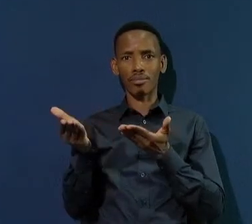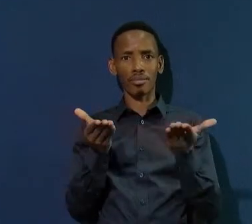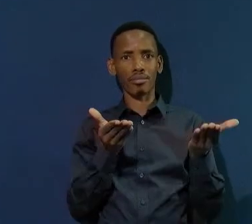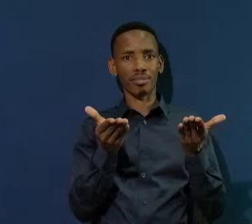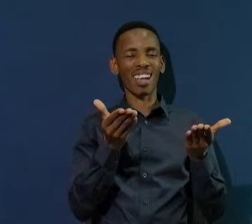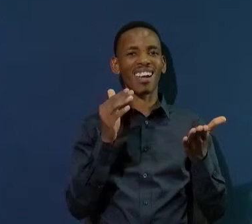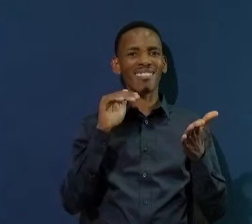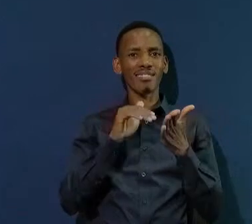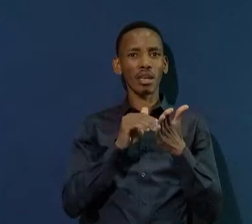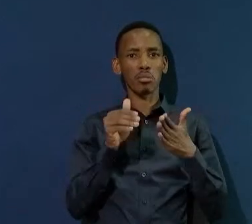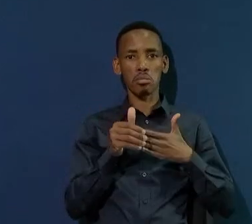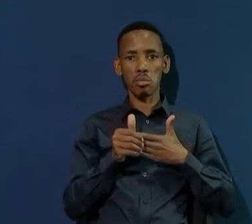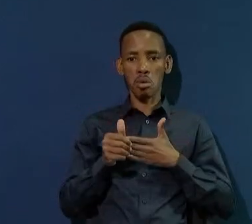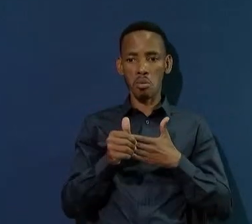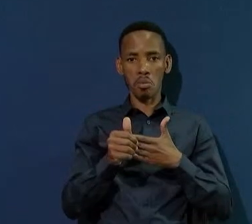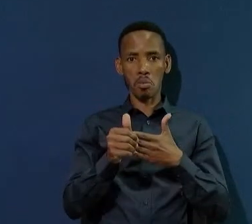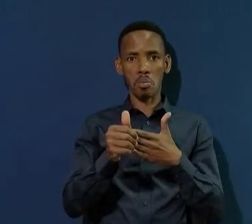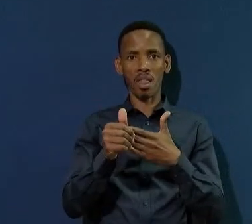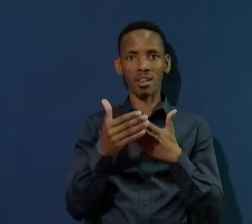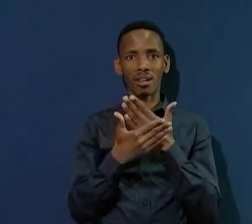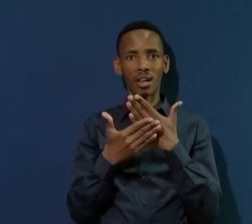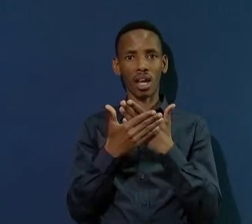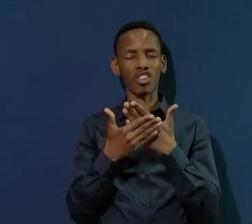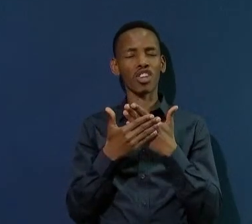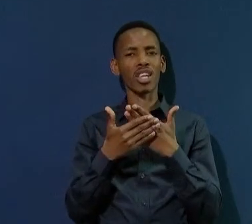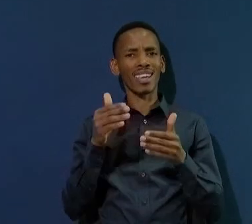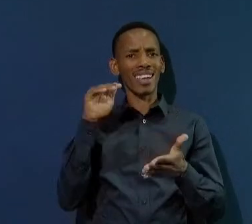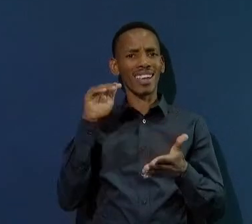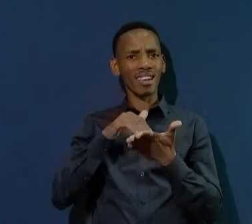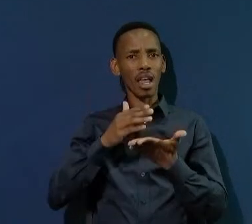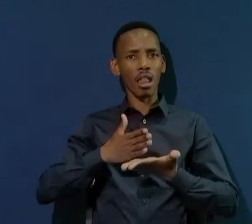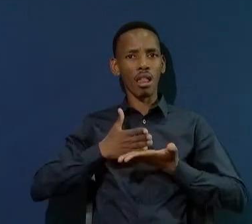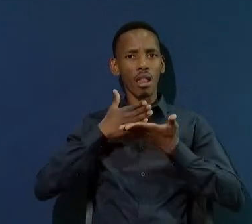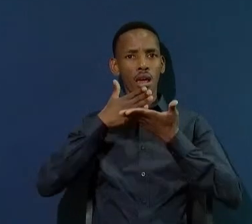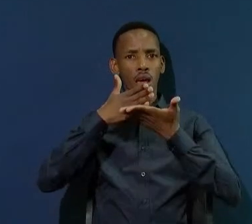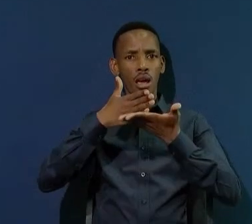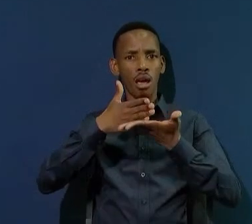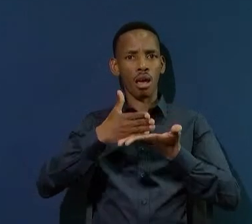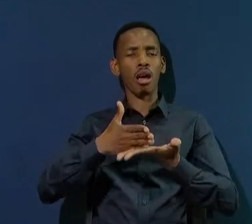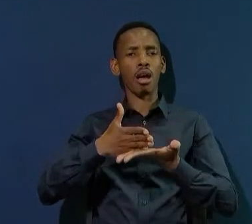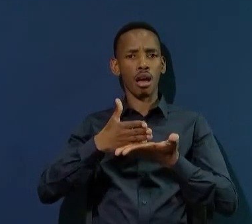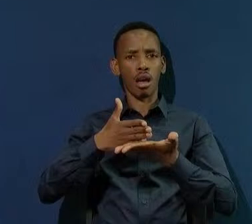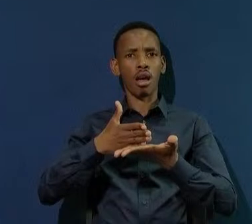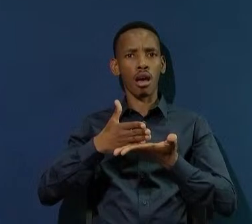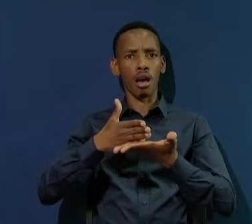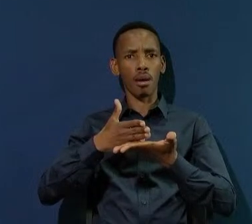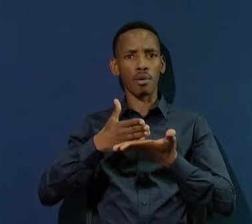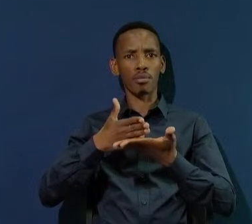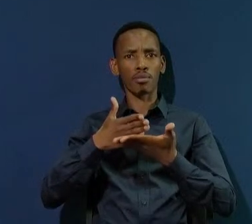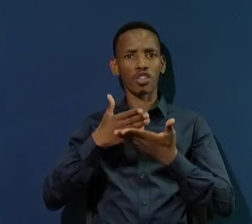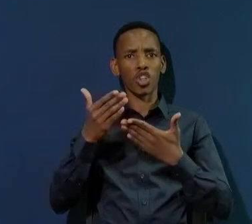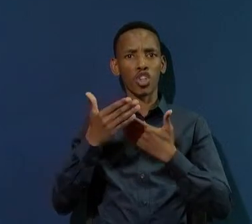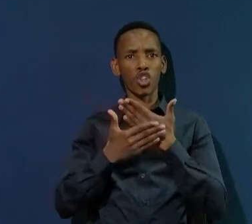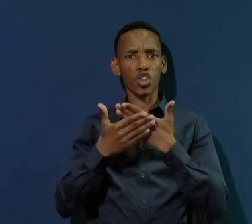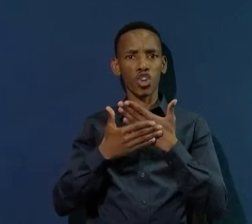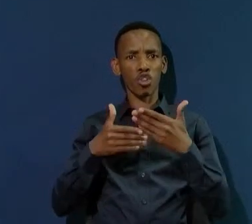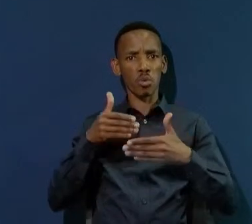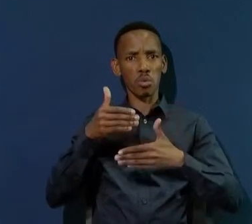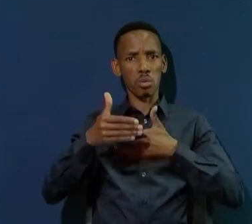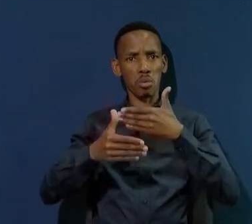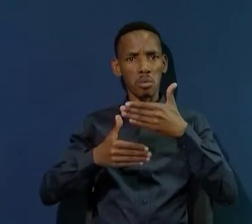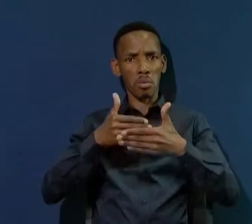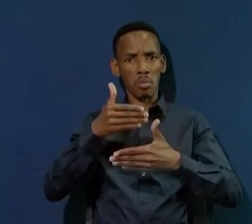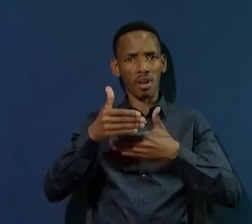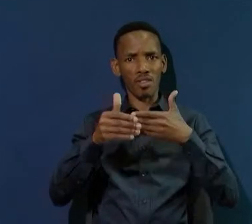document that gives us the framework to the legal and institutional processes